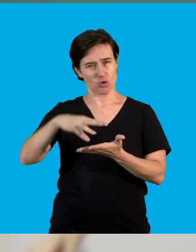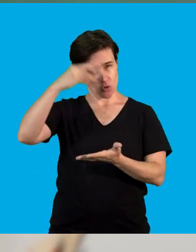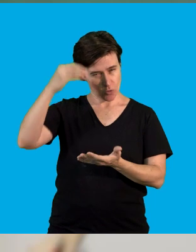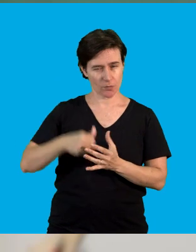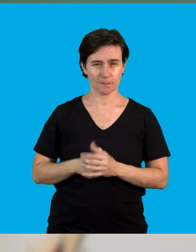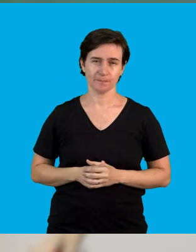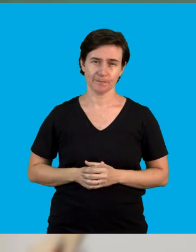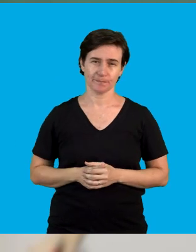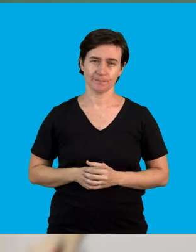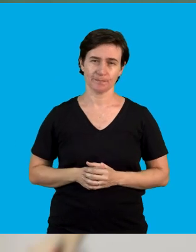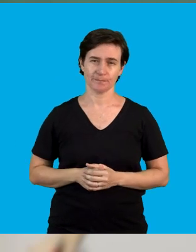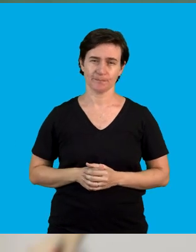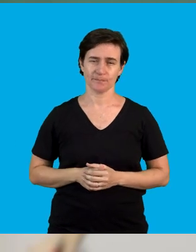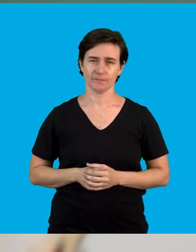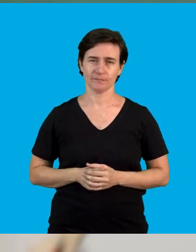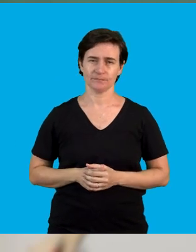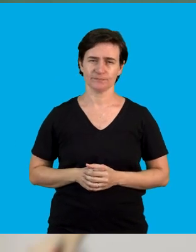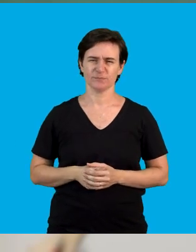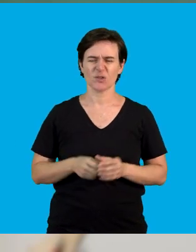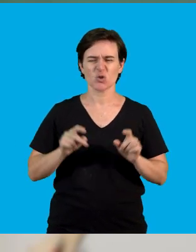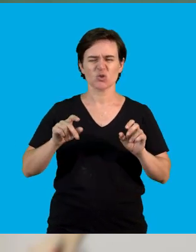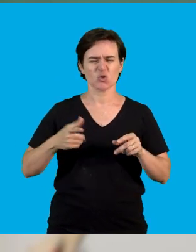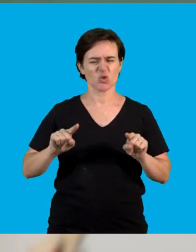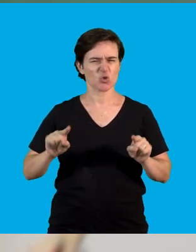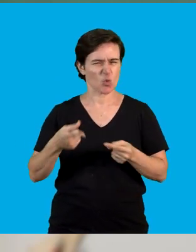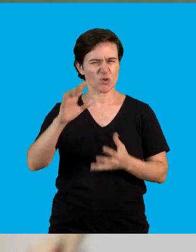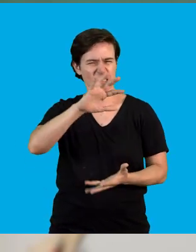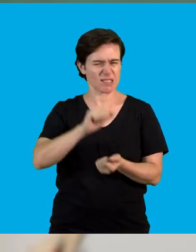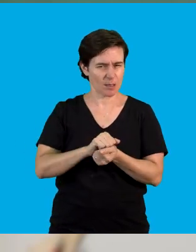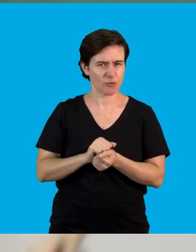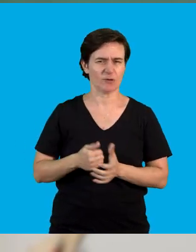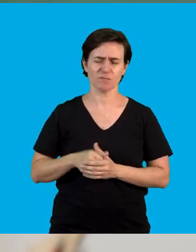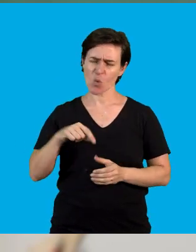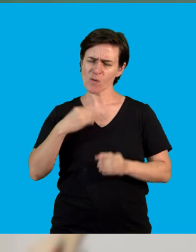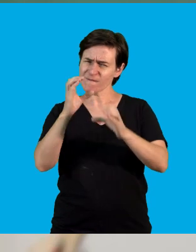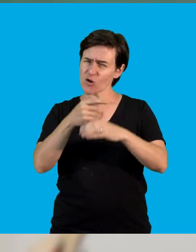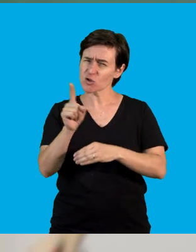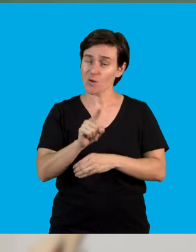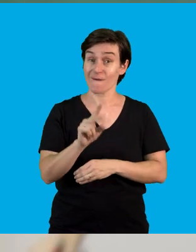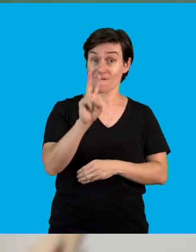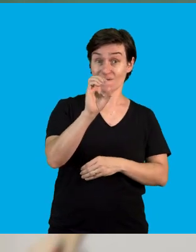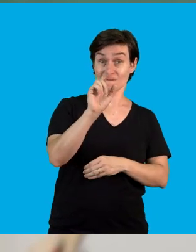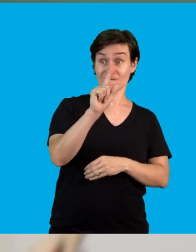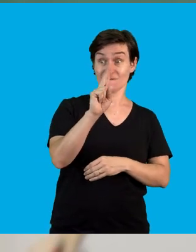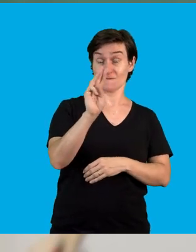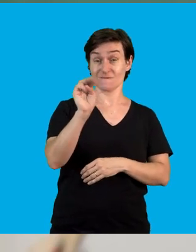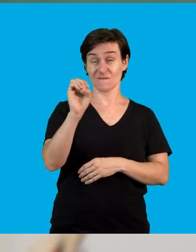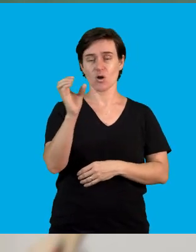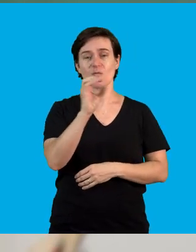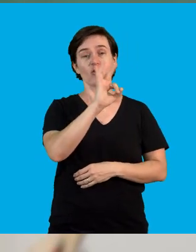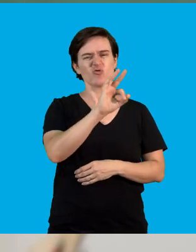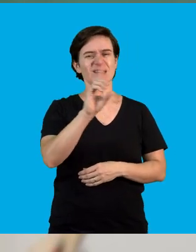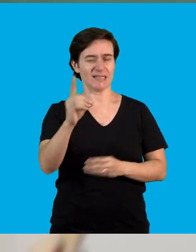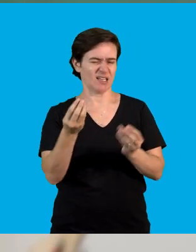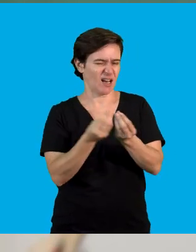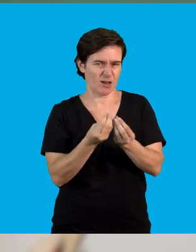learned during this lesson. So just a recap of our concept map. Remember, we were focusing on the volume of 3D objects, and the